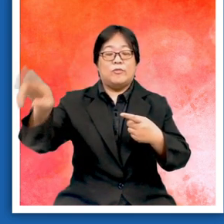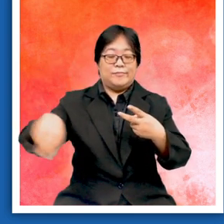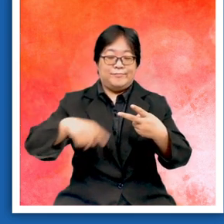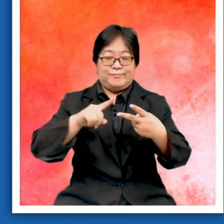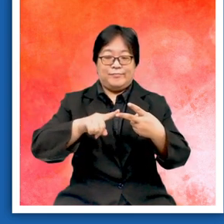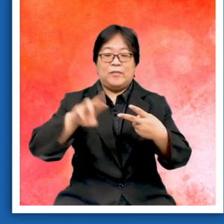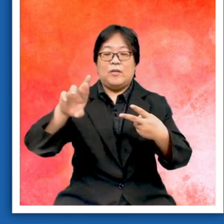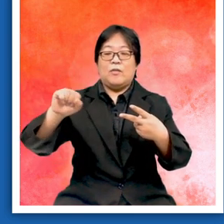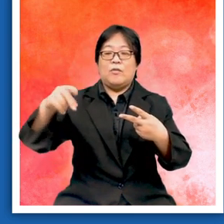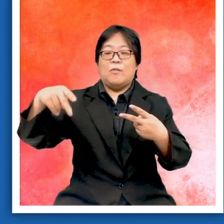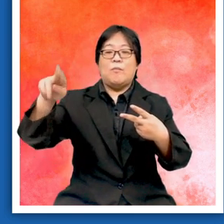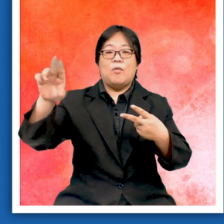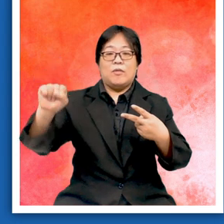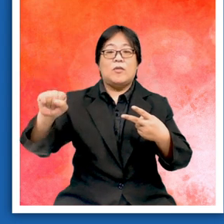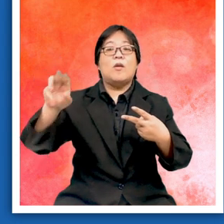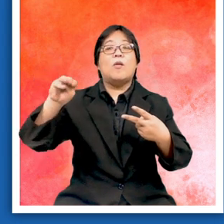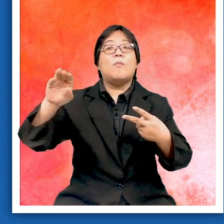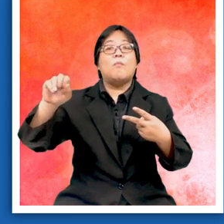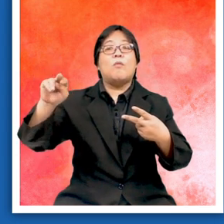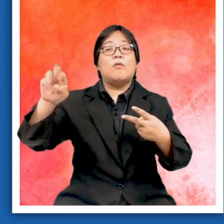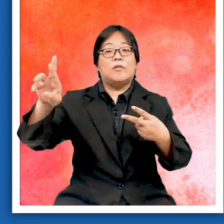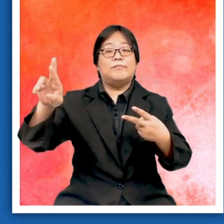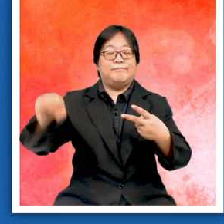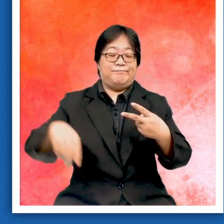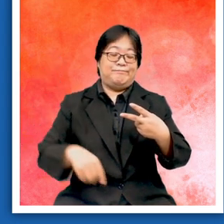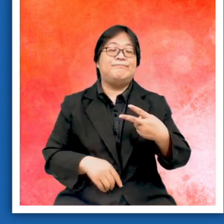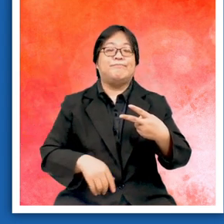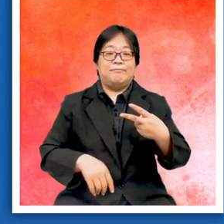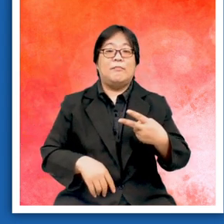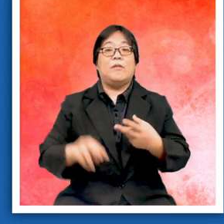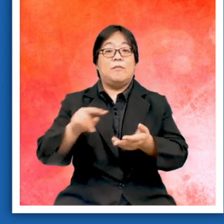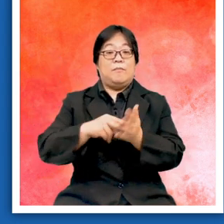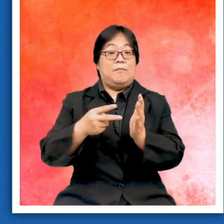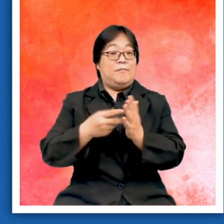is responders monitor. The student will be